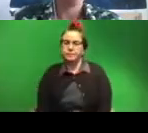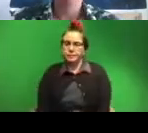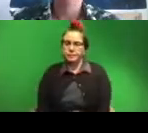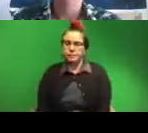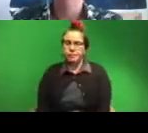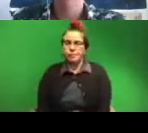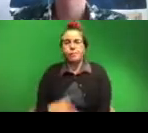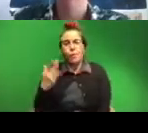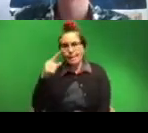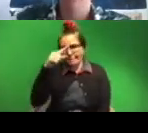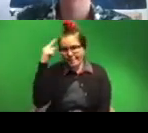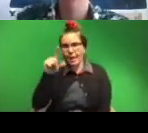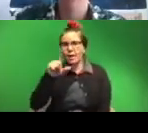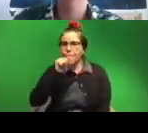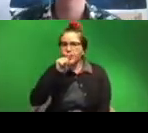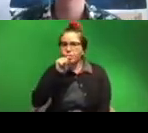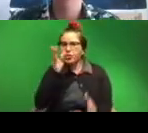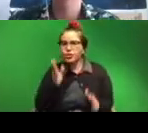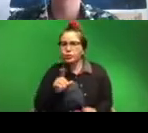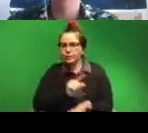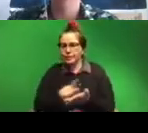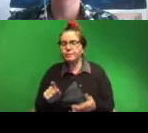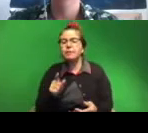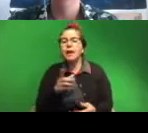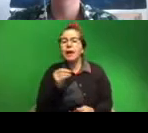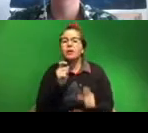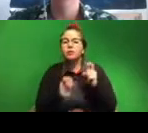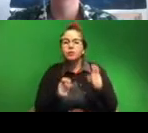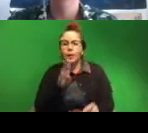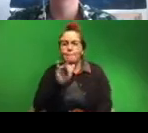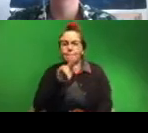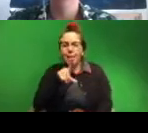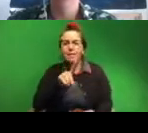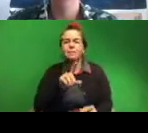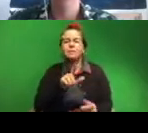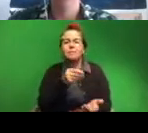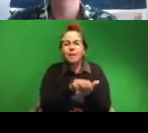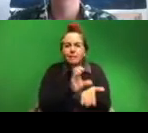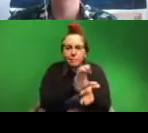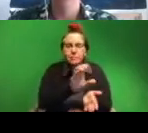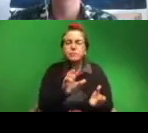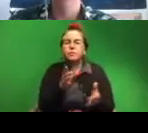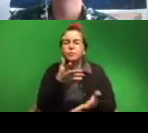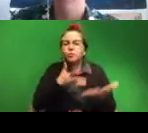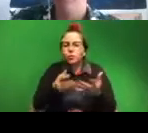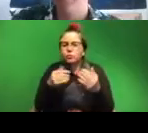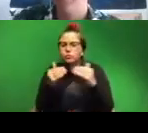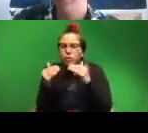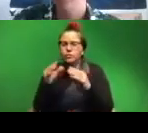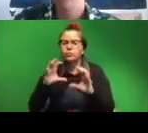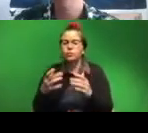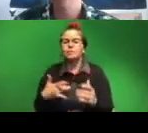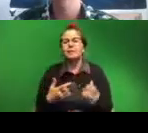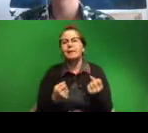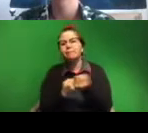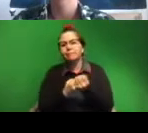because it's Black Birders Week. Also, if you can donate to bail funds or other social justice groups, we really encourage that. Typically we plug